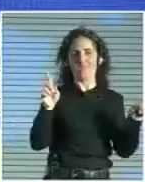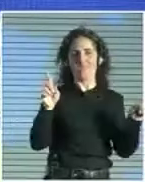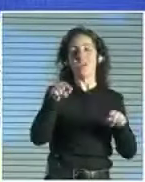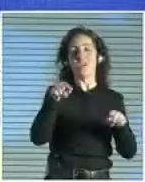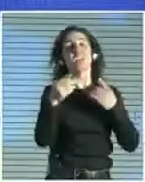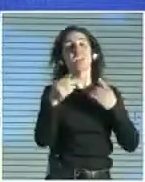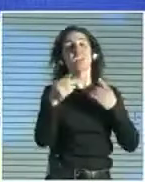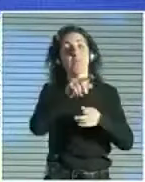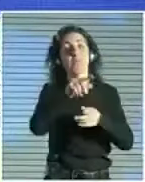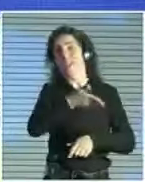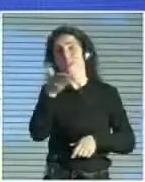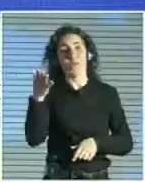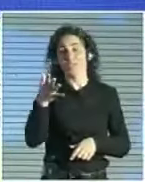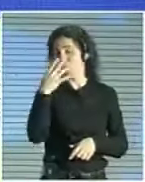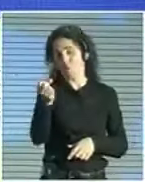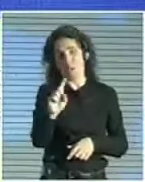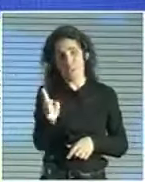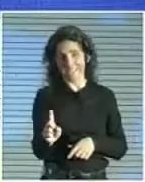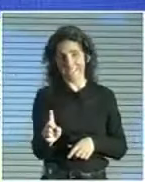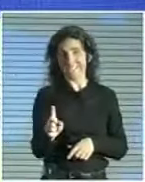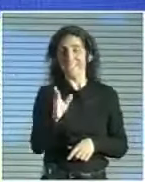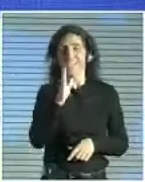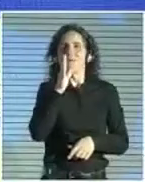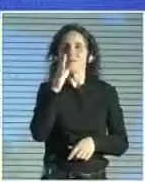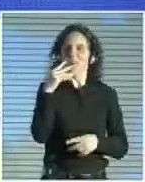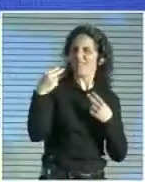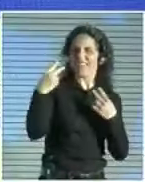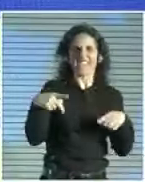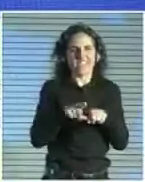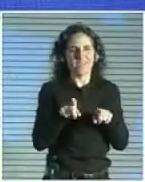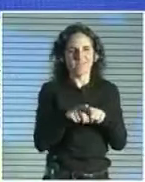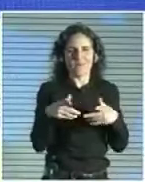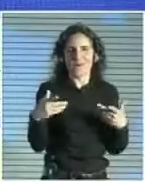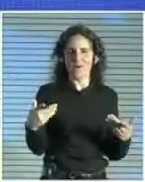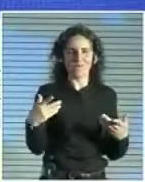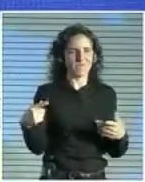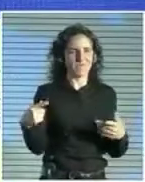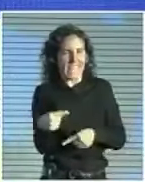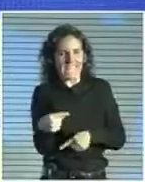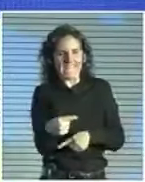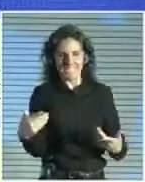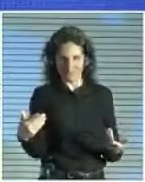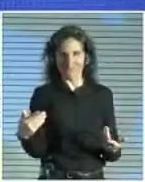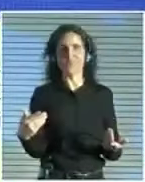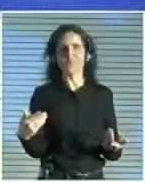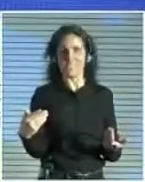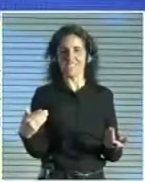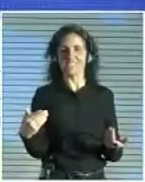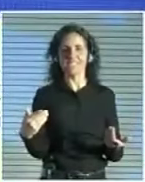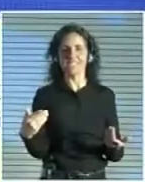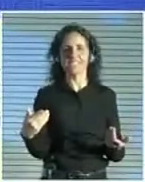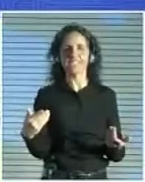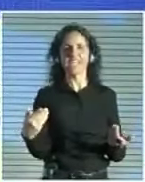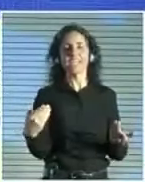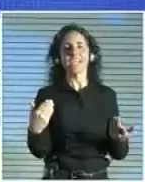or in the land compared to the companies and to the industry. So there may be a lack. But Mathias,